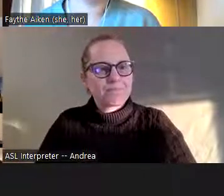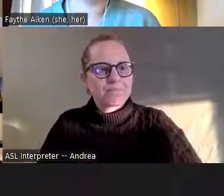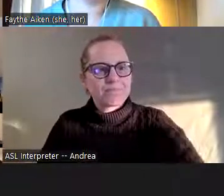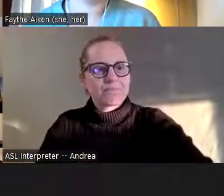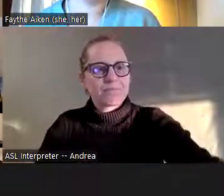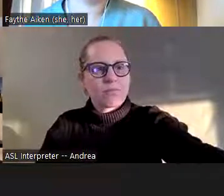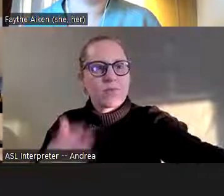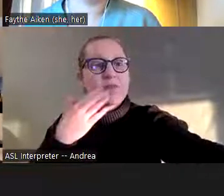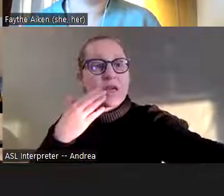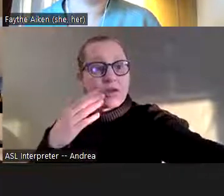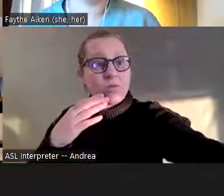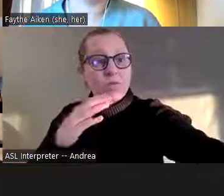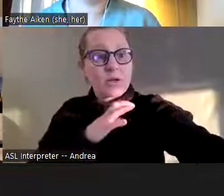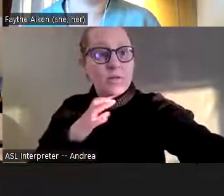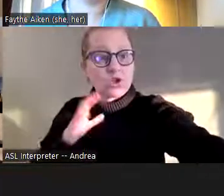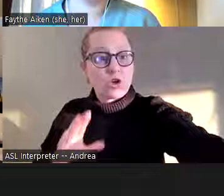Thank you, Commissioner Handelman.